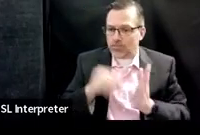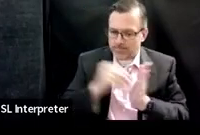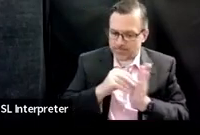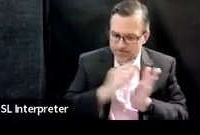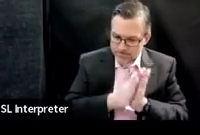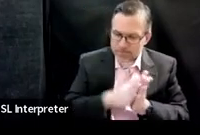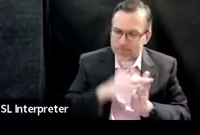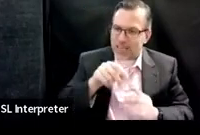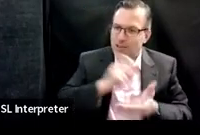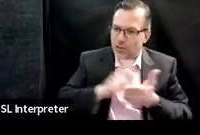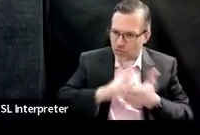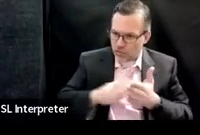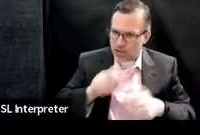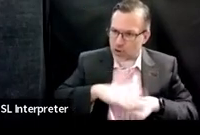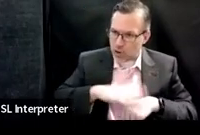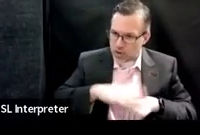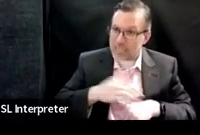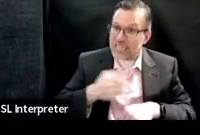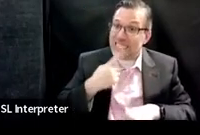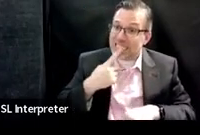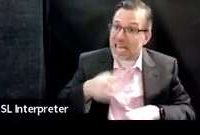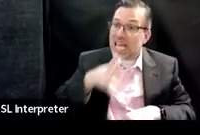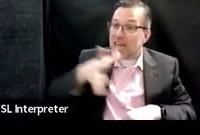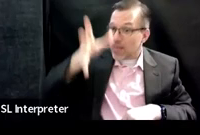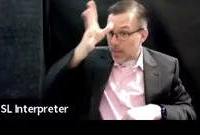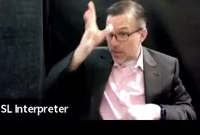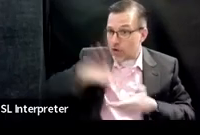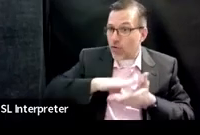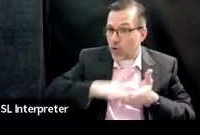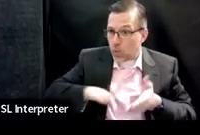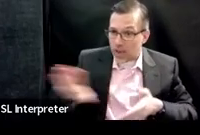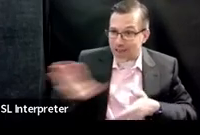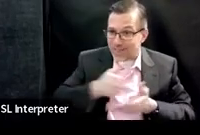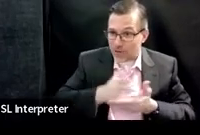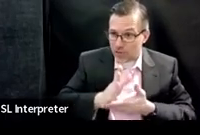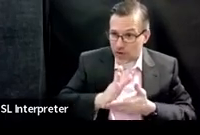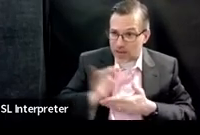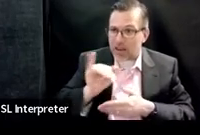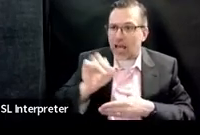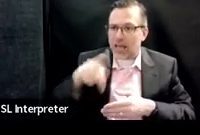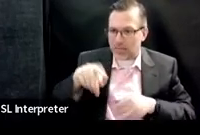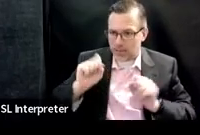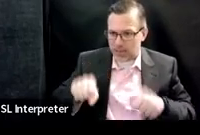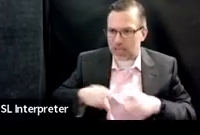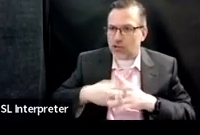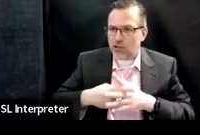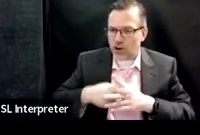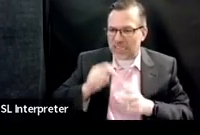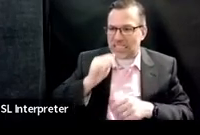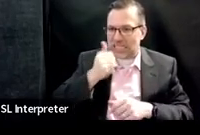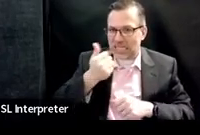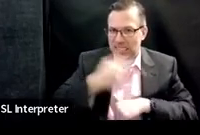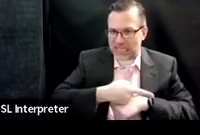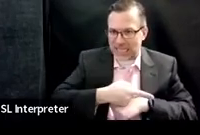saying that the parent waived their right and the IEP can start the next day.